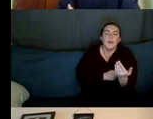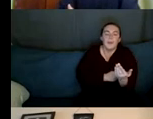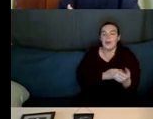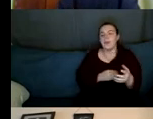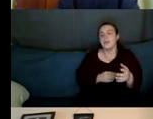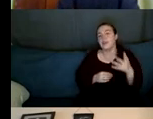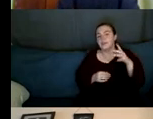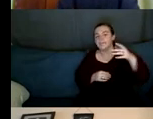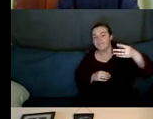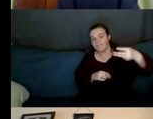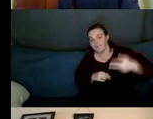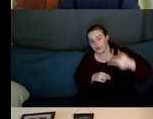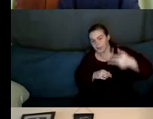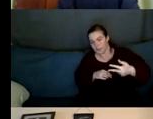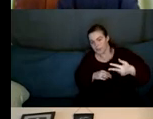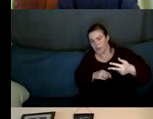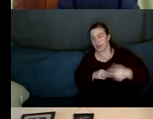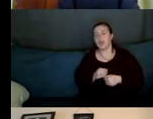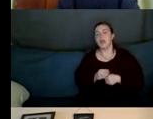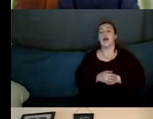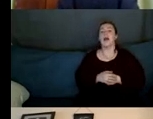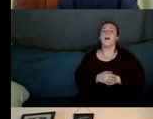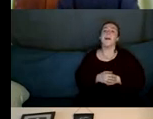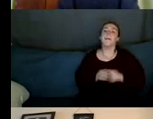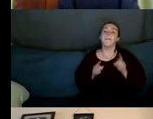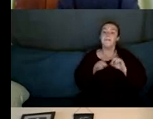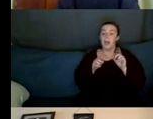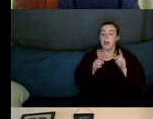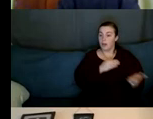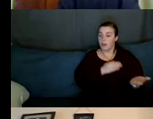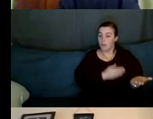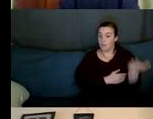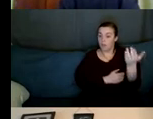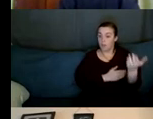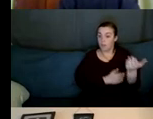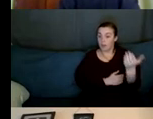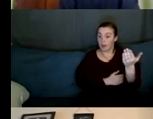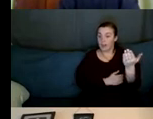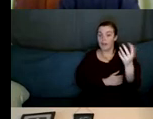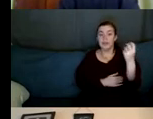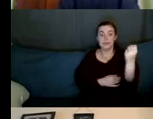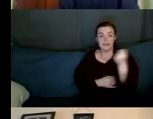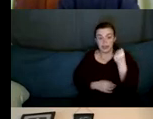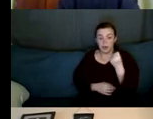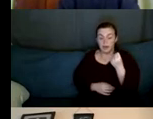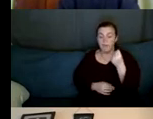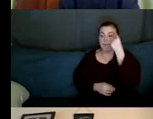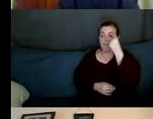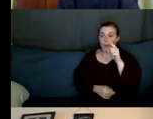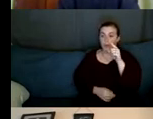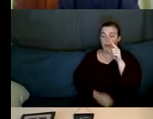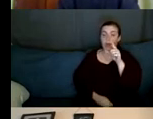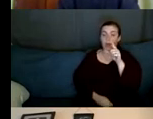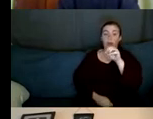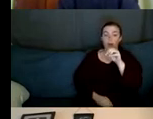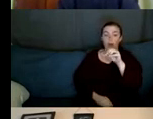it is. But it is morning on the following day, so on Saturday for Lockhawk.